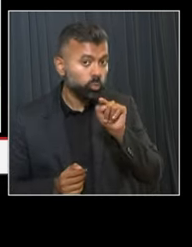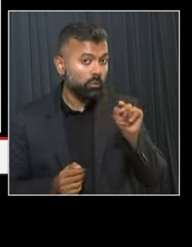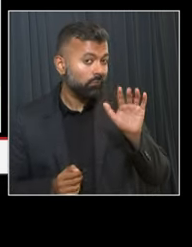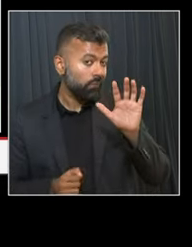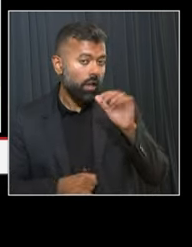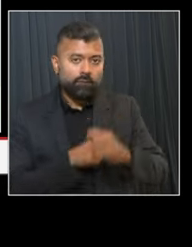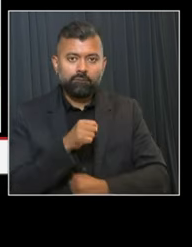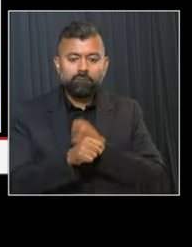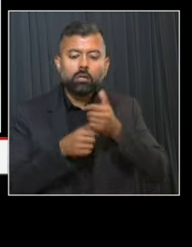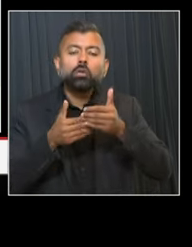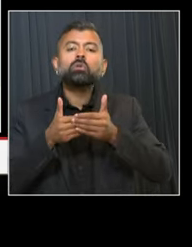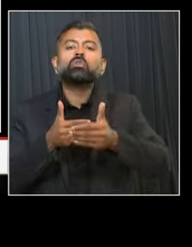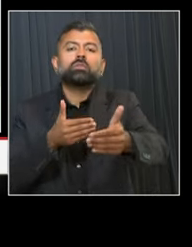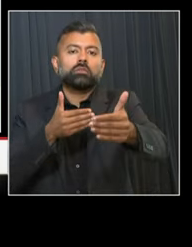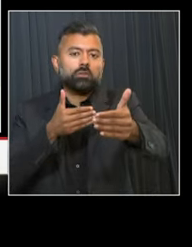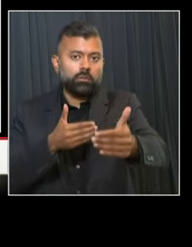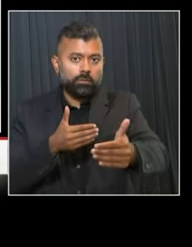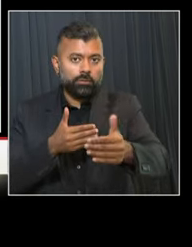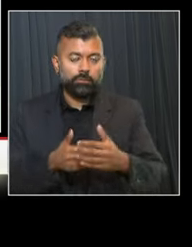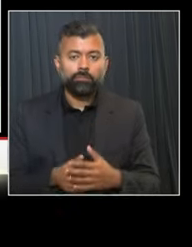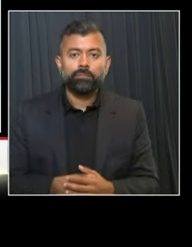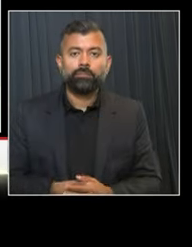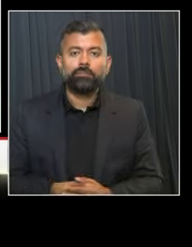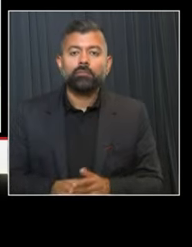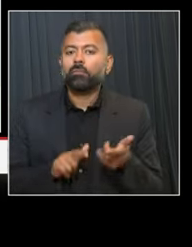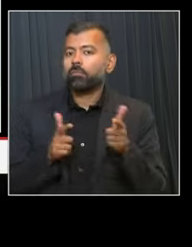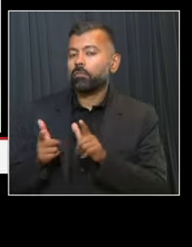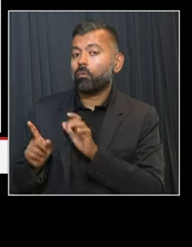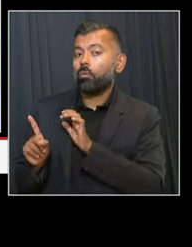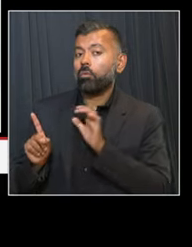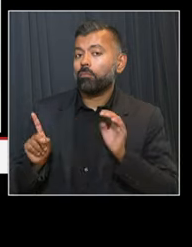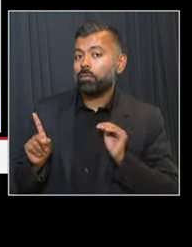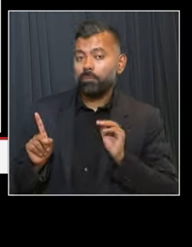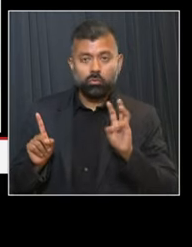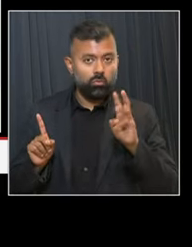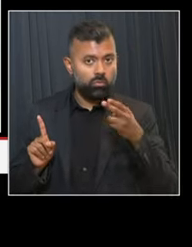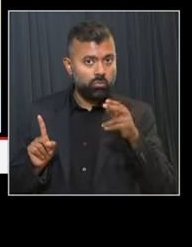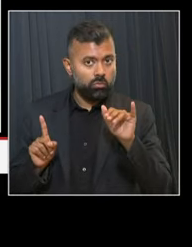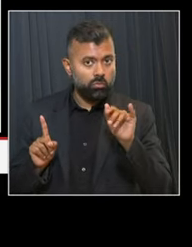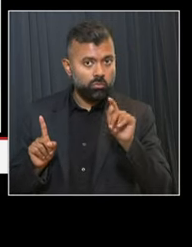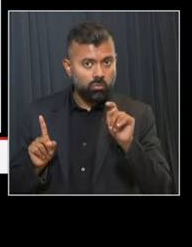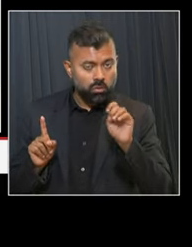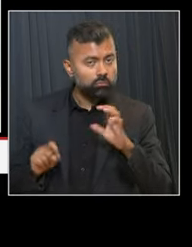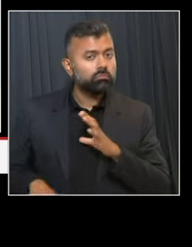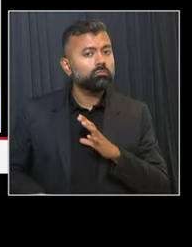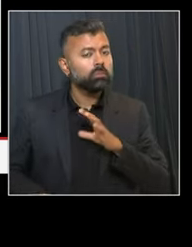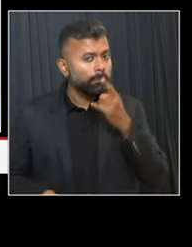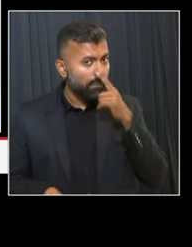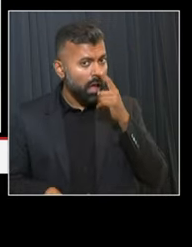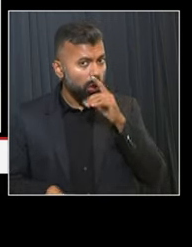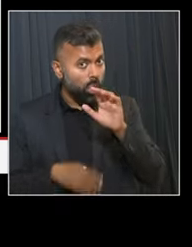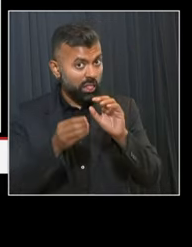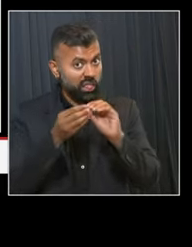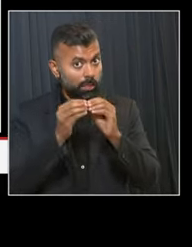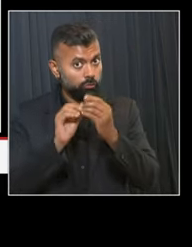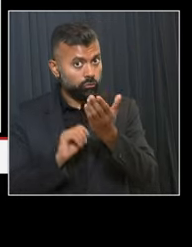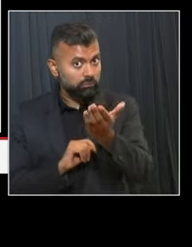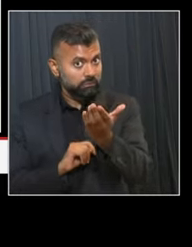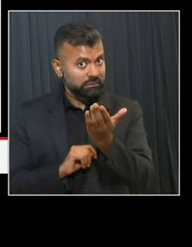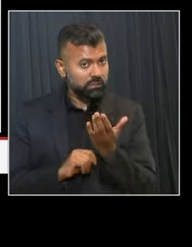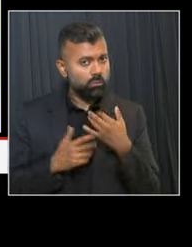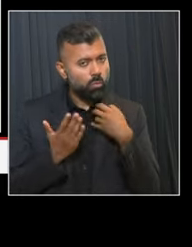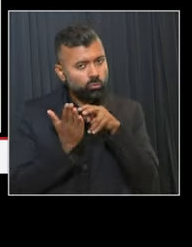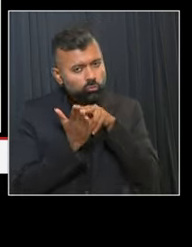could share the data for that, because I am concerned, as I know you are, both about the job losses, but also about the vacancies